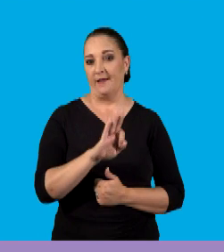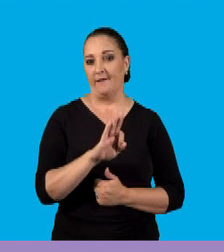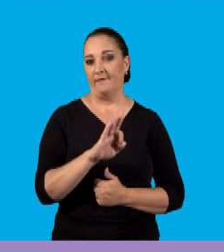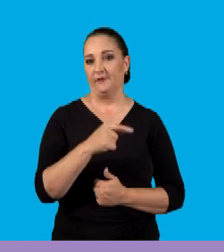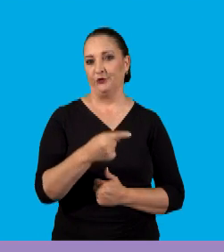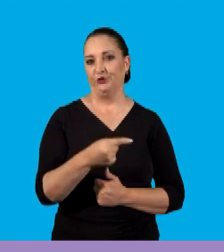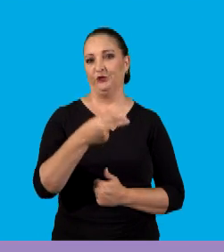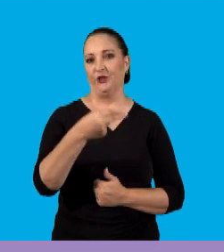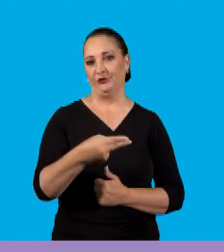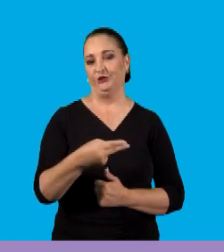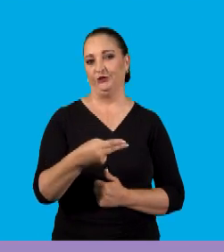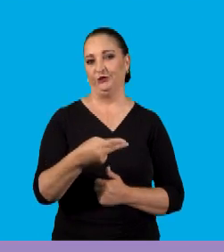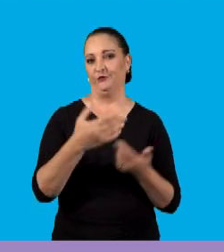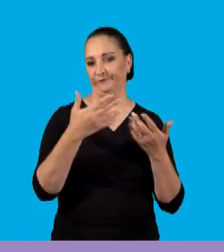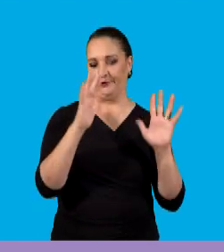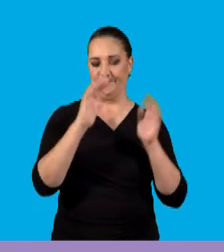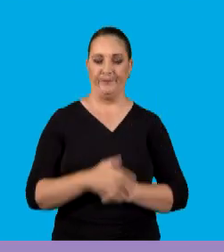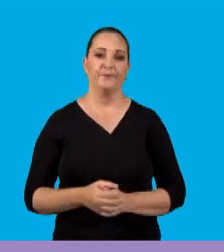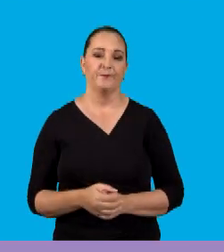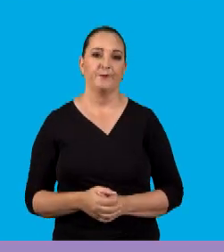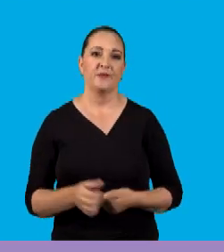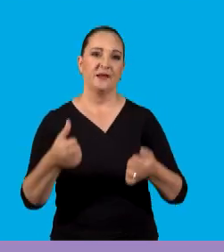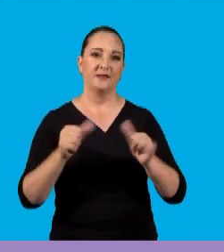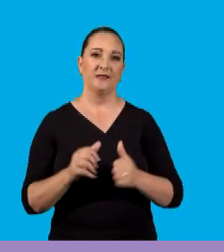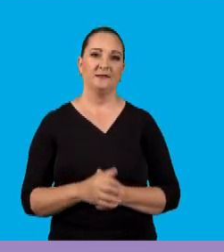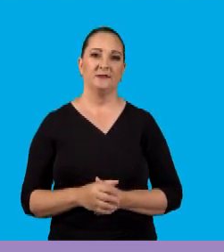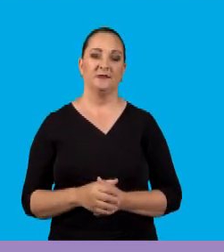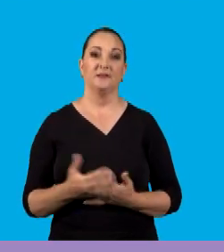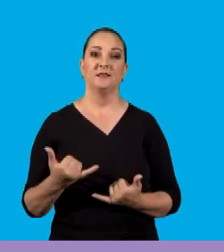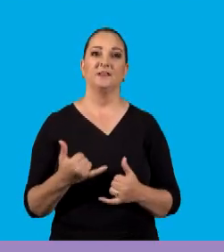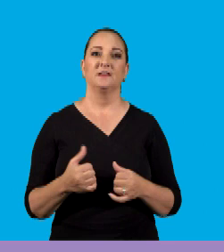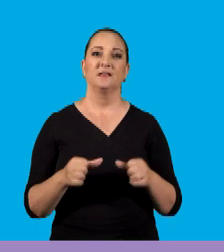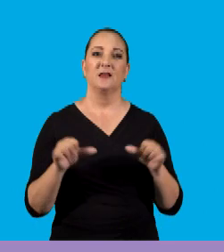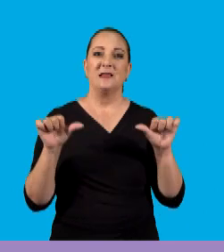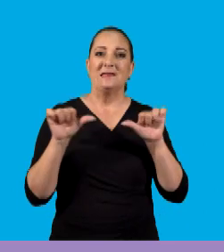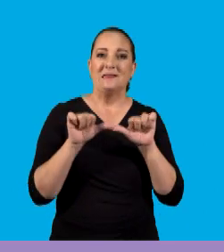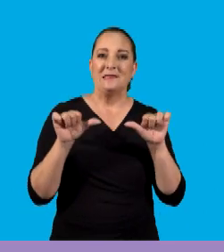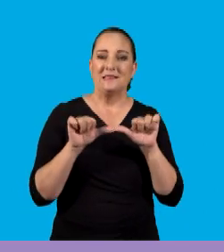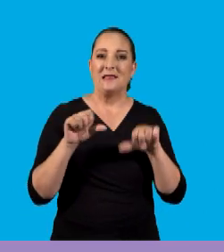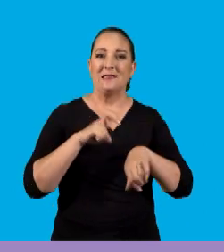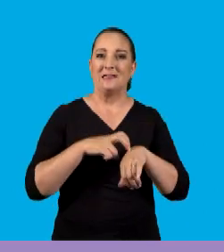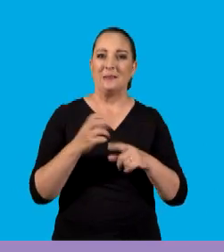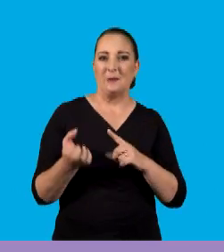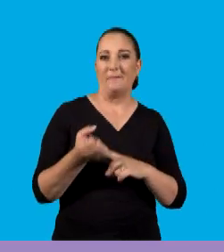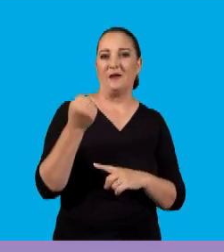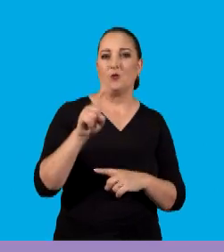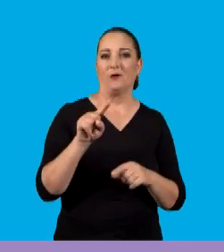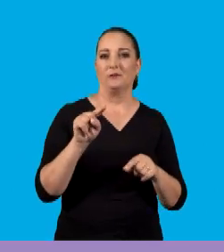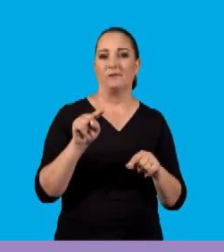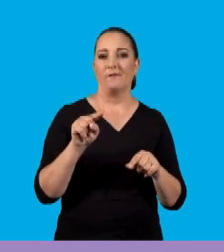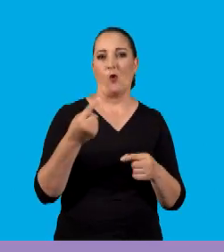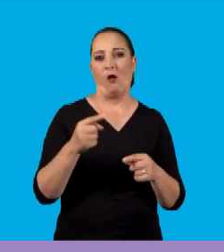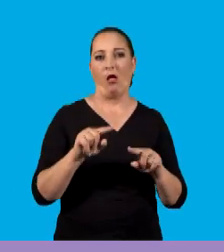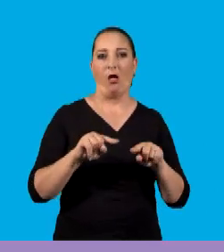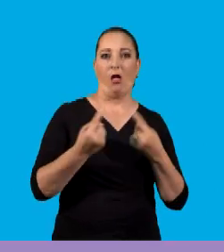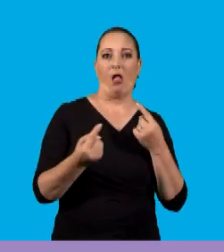E, F, G, H. Let's look at the next one. Find the size of alternate angles in the